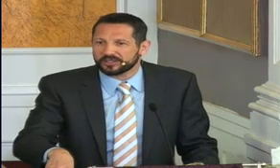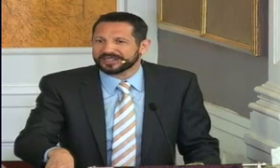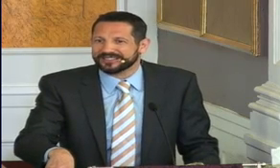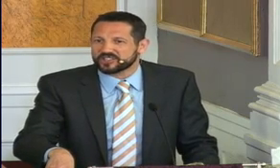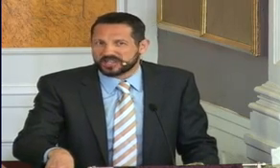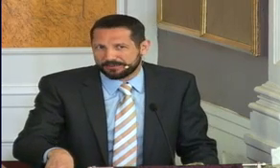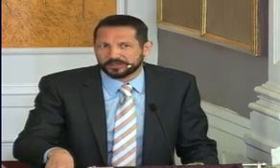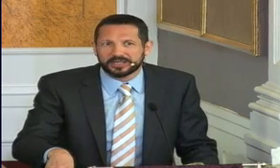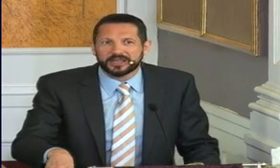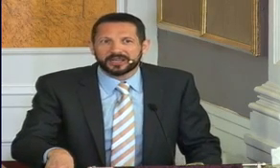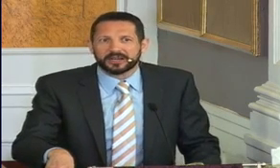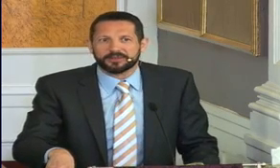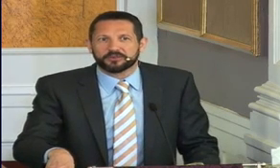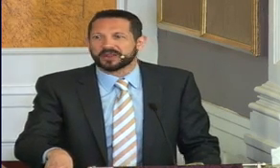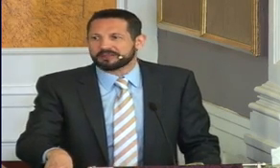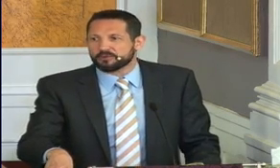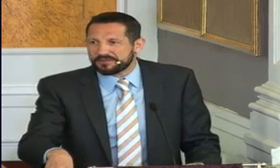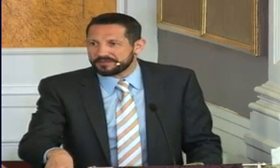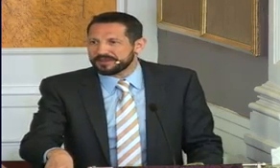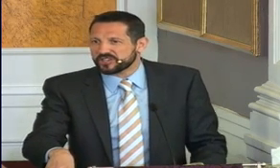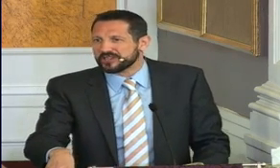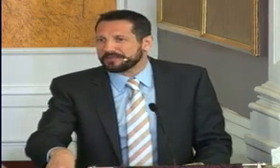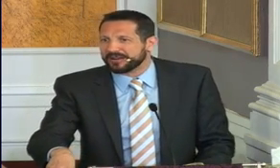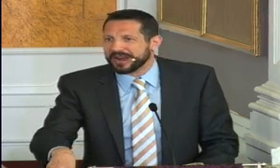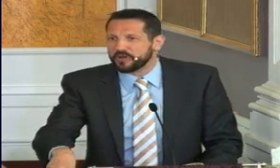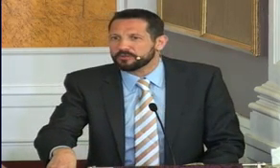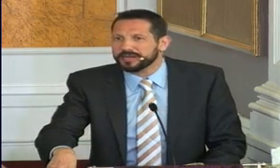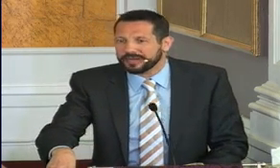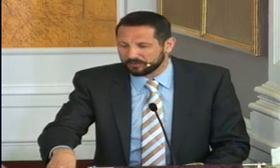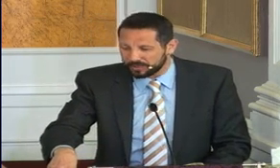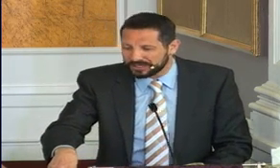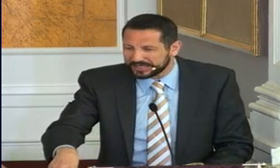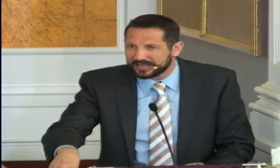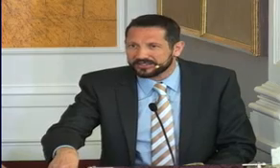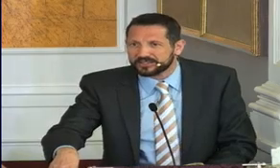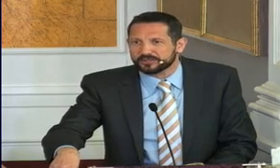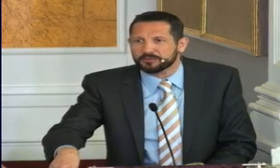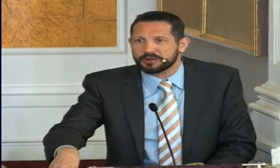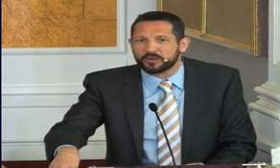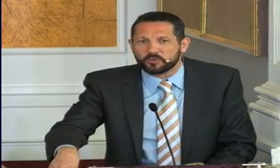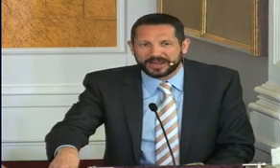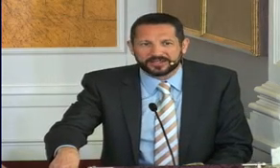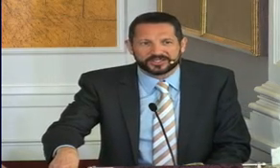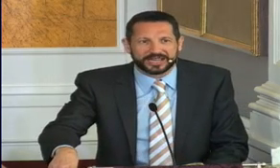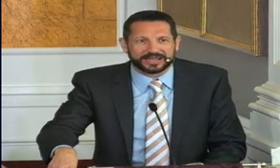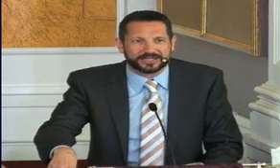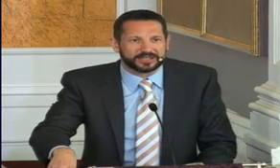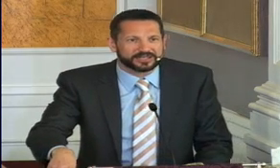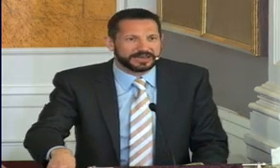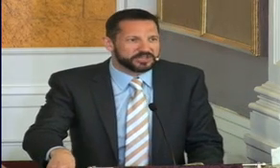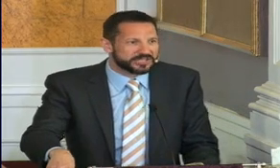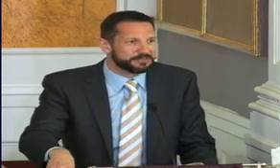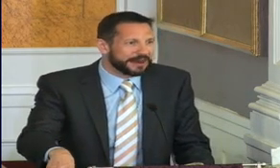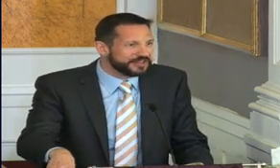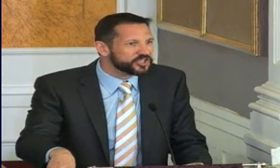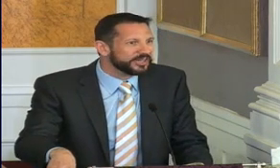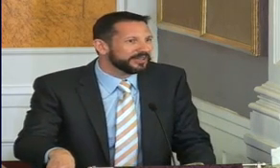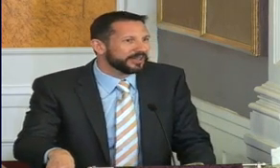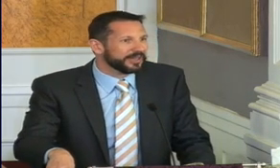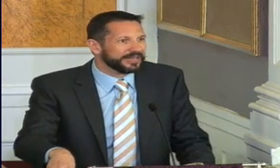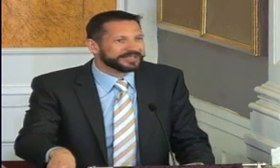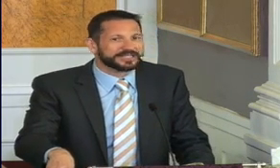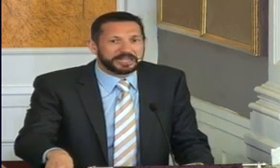7 o'clock in the chapel. If you'd like more information about how we can work together to bring awareness that same-gender